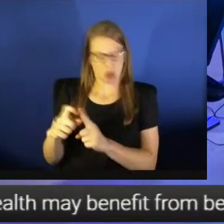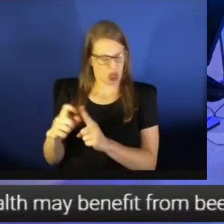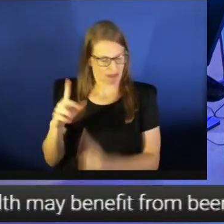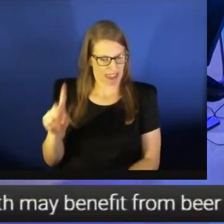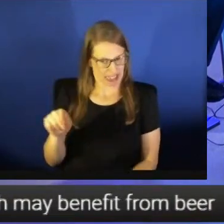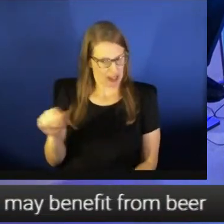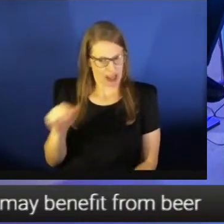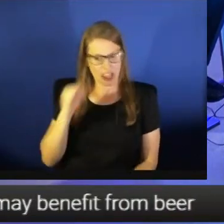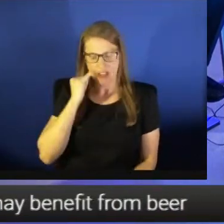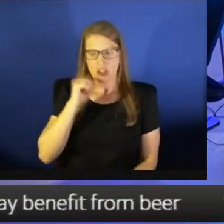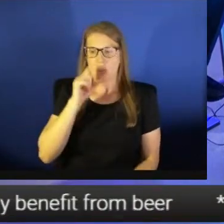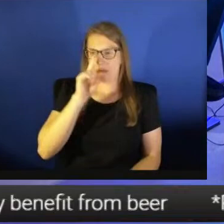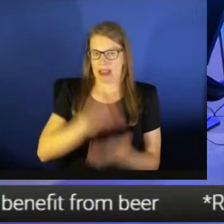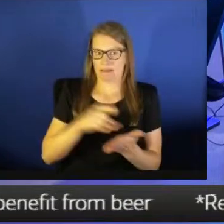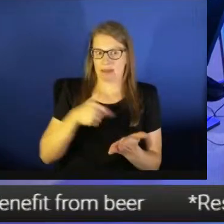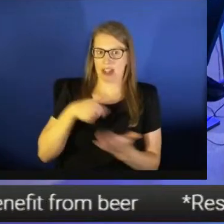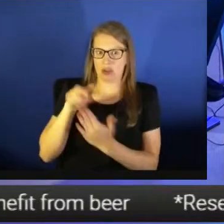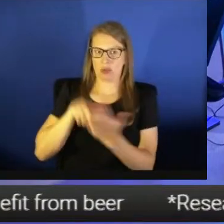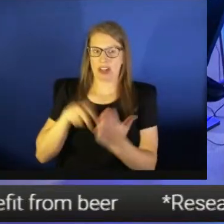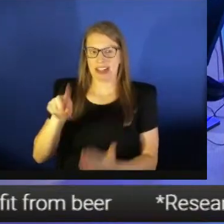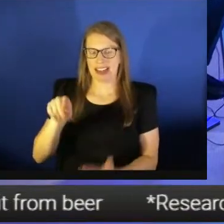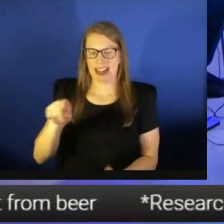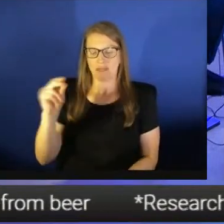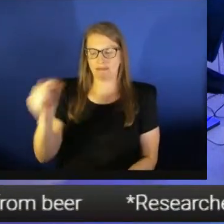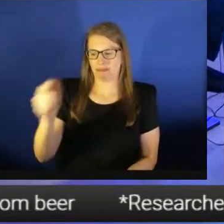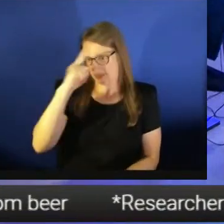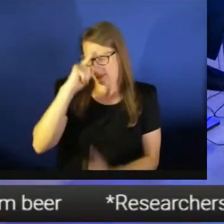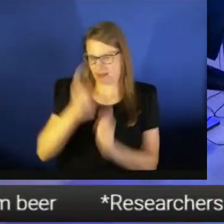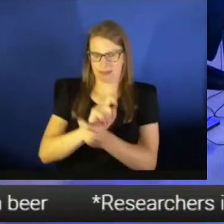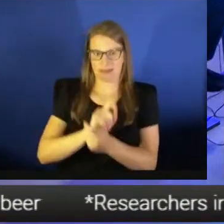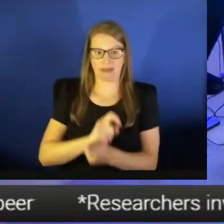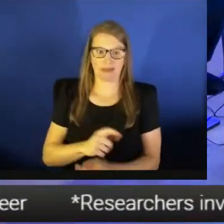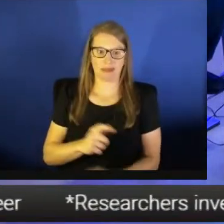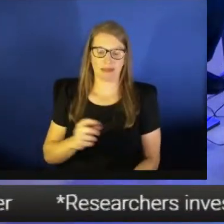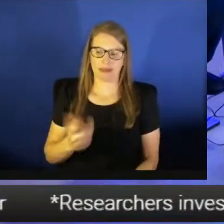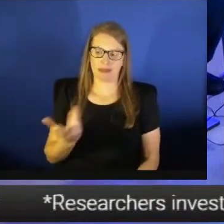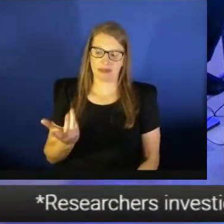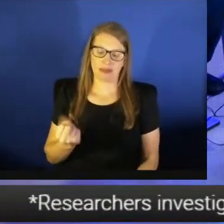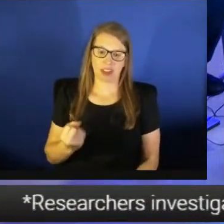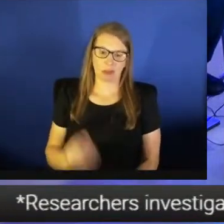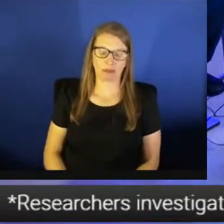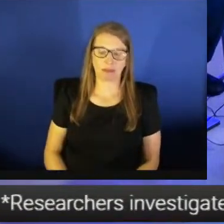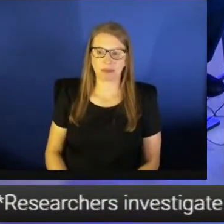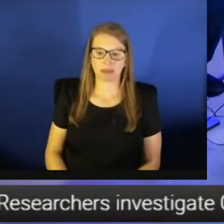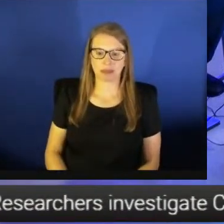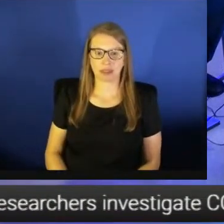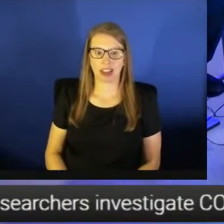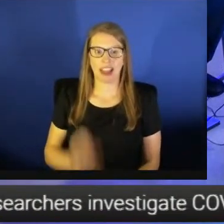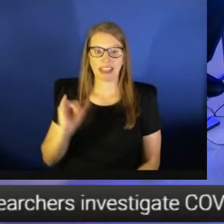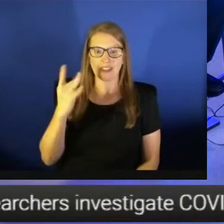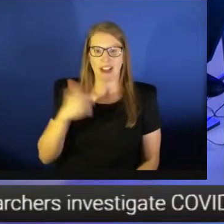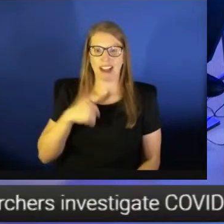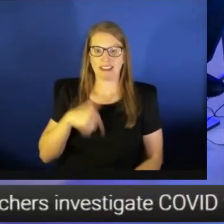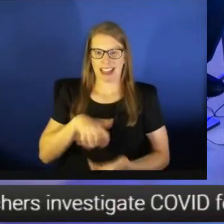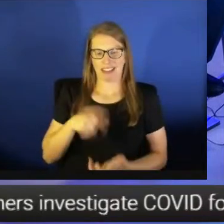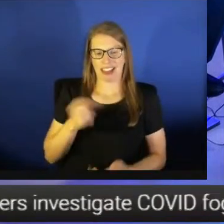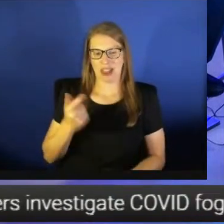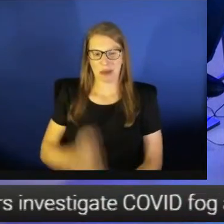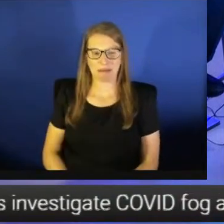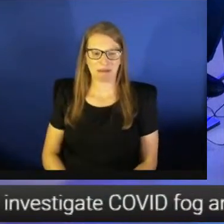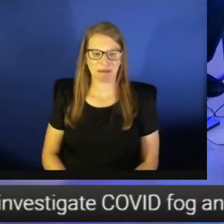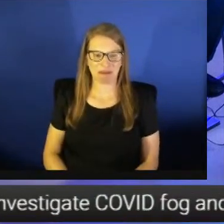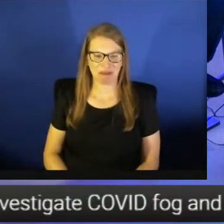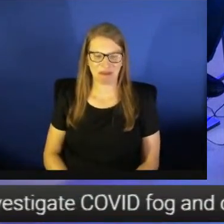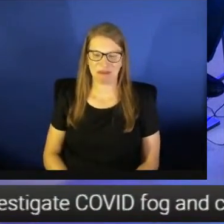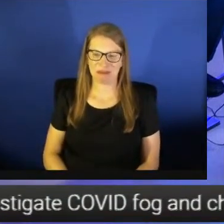believe me, read the data. And she changed her mind instantly based on the data. So that's why I was kind of that's it. Just laughing under my breath there a little bit. Anyway, I want to check and see if